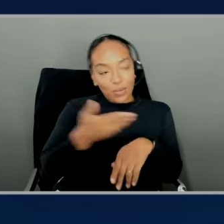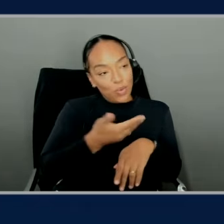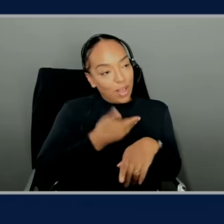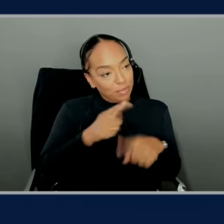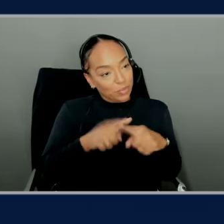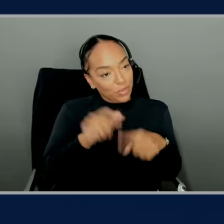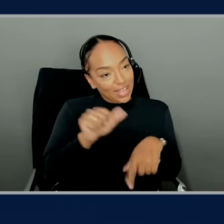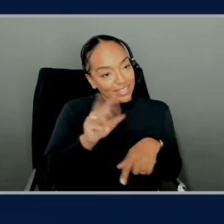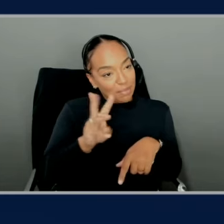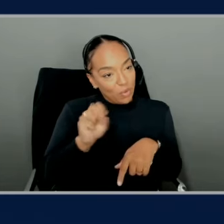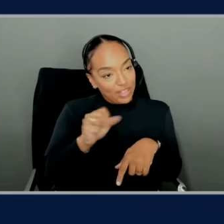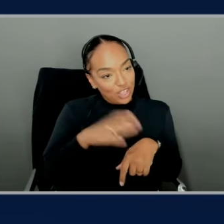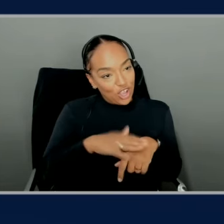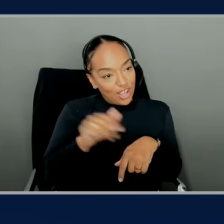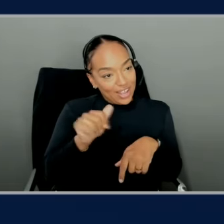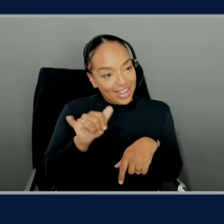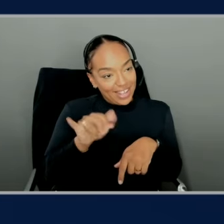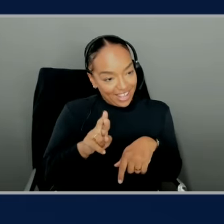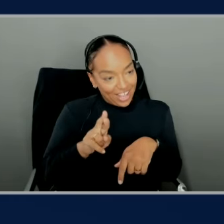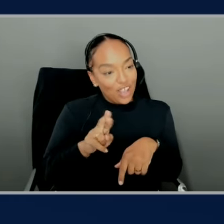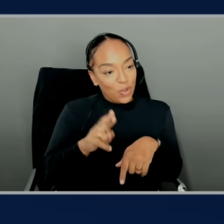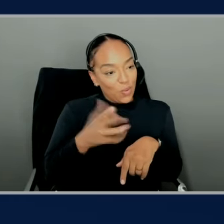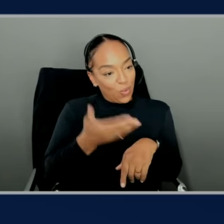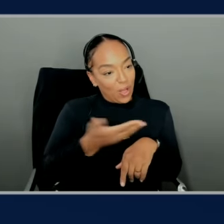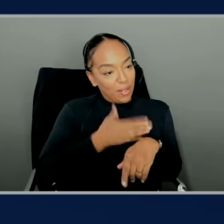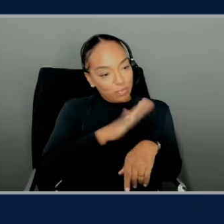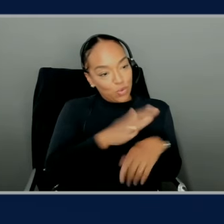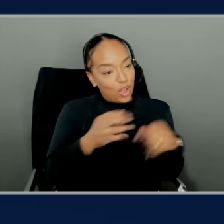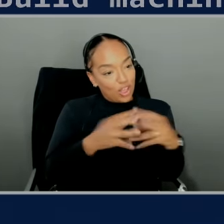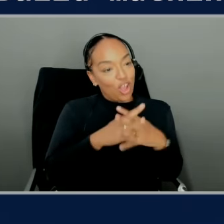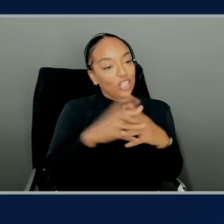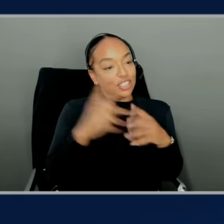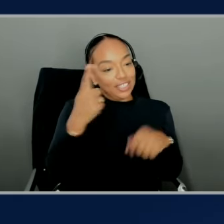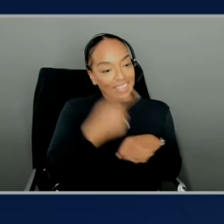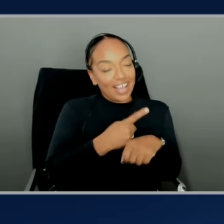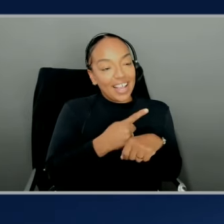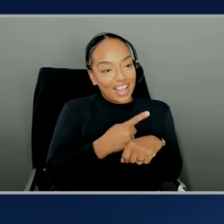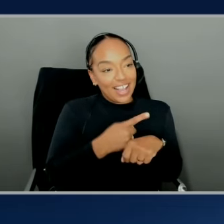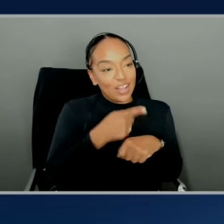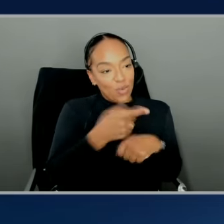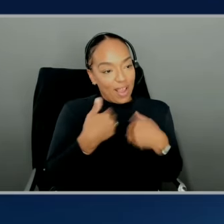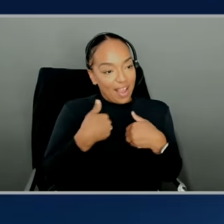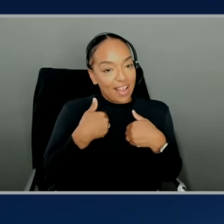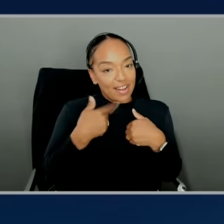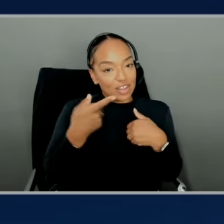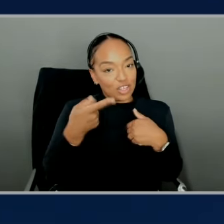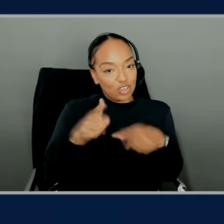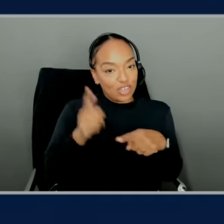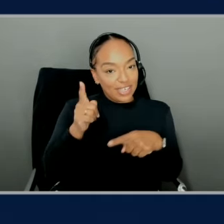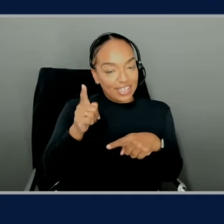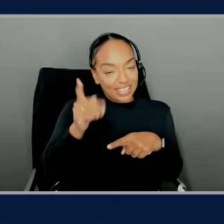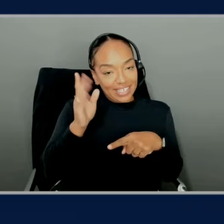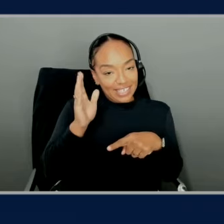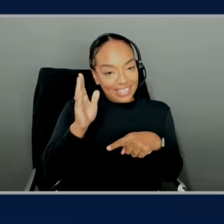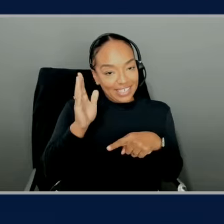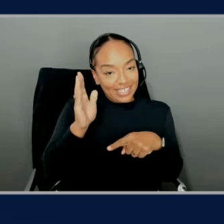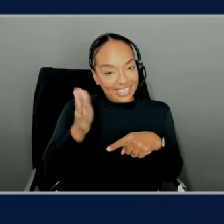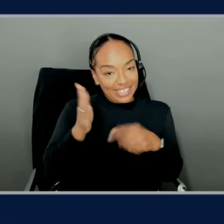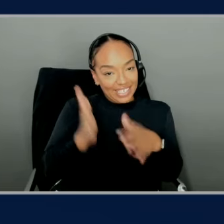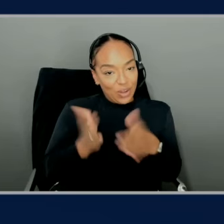welcome to your launch day. I heard you had a launch during the keynote today. Oh, certainly, yes.